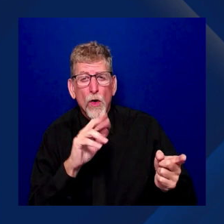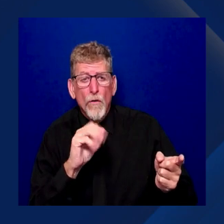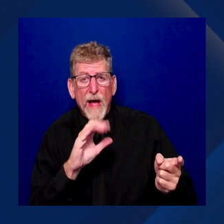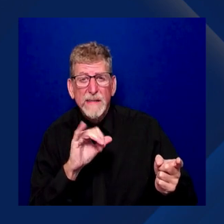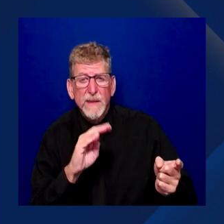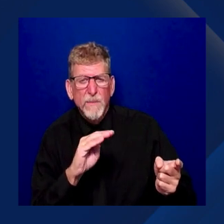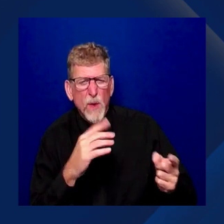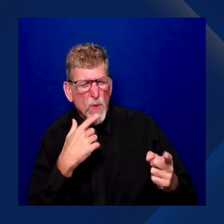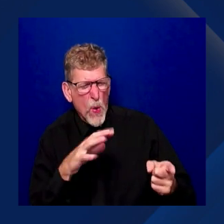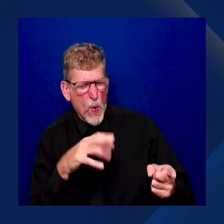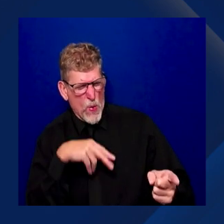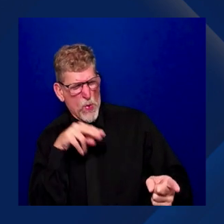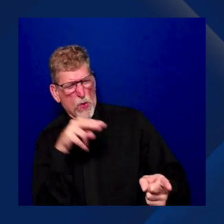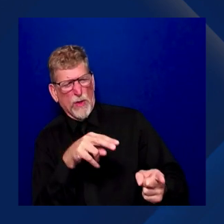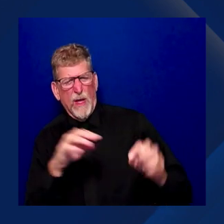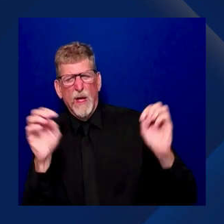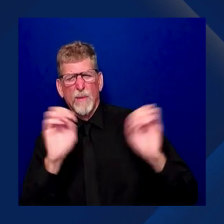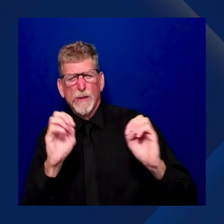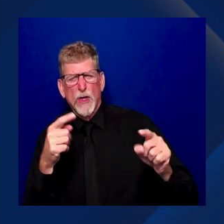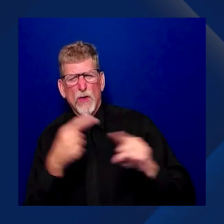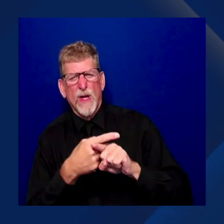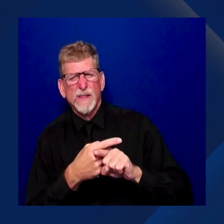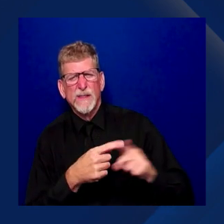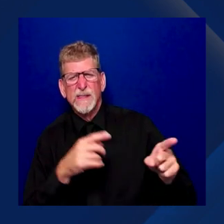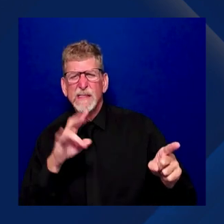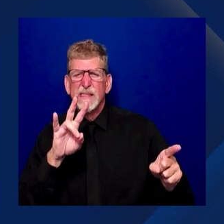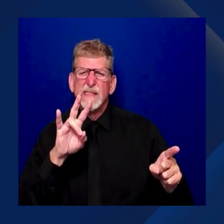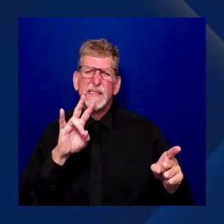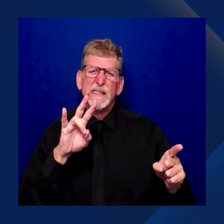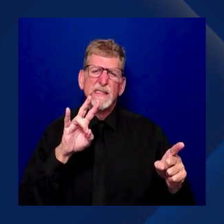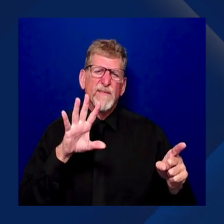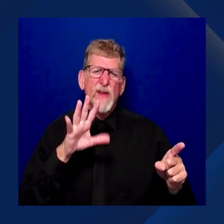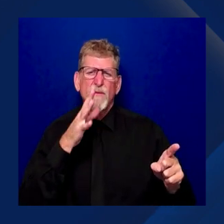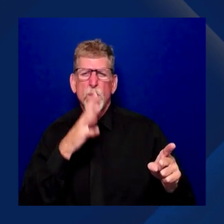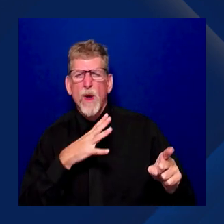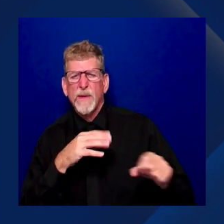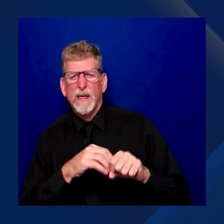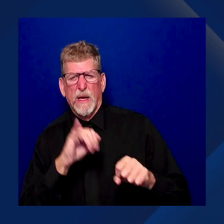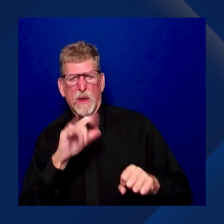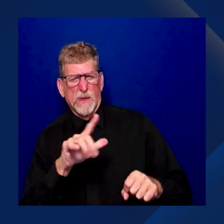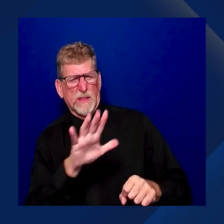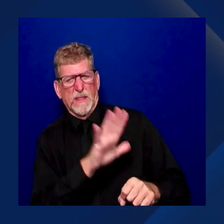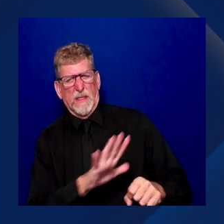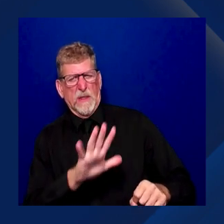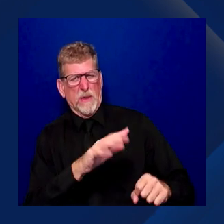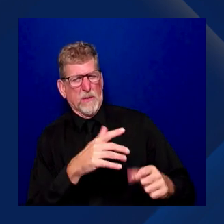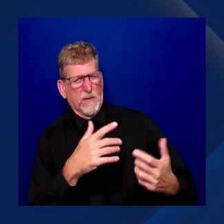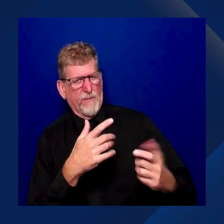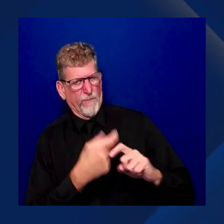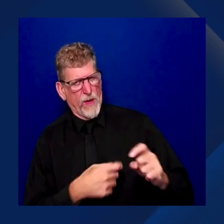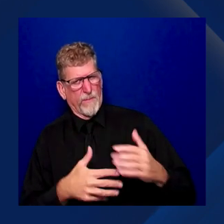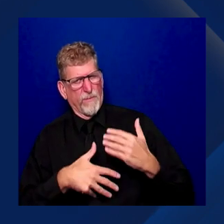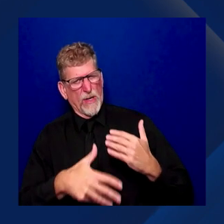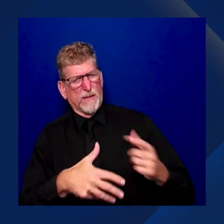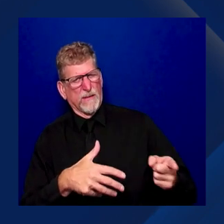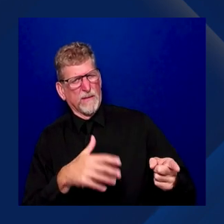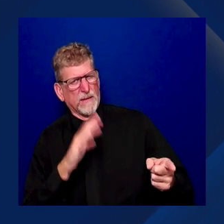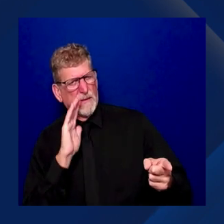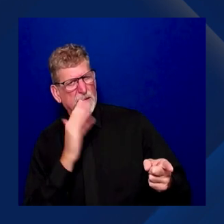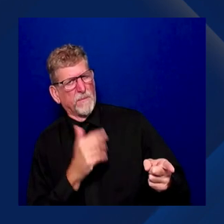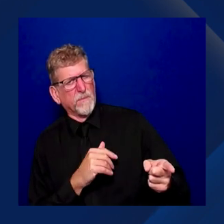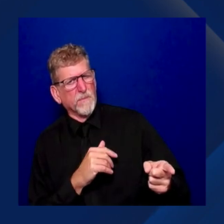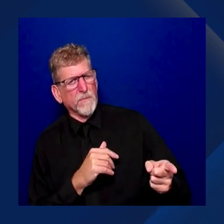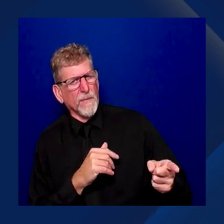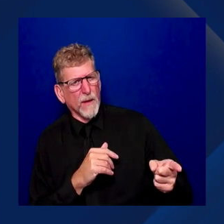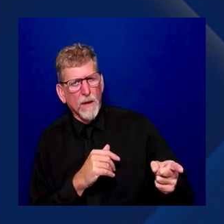in Illinois die each year from pregnancy-related deaths, but more than 80% of those deaths are preventable. That means daughters and